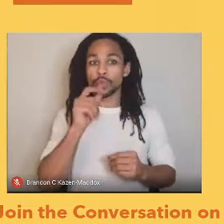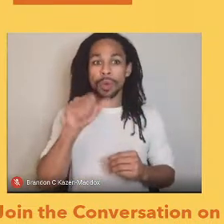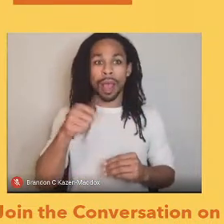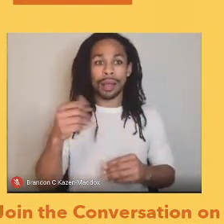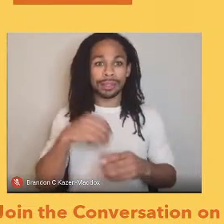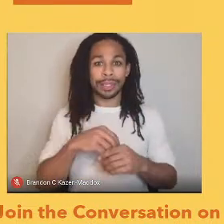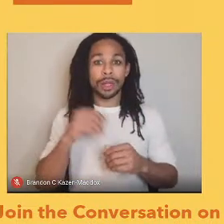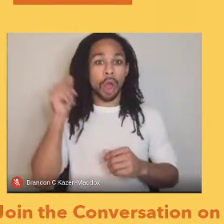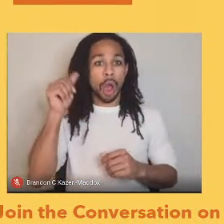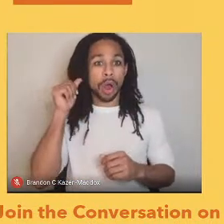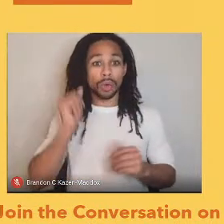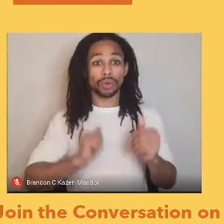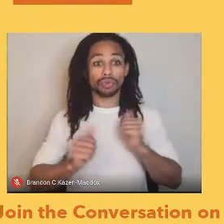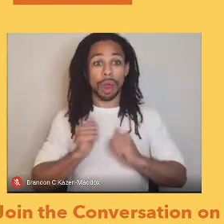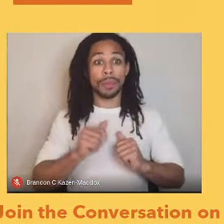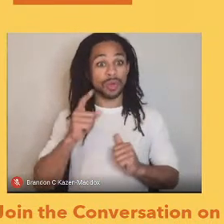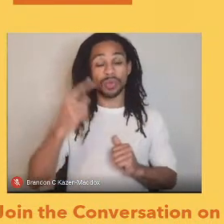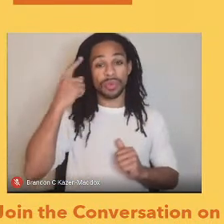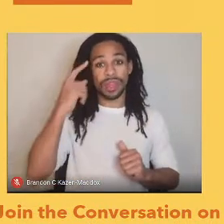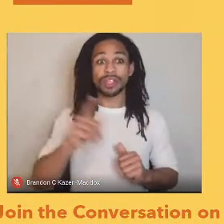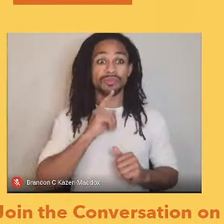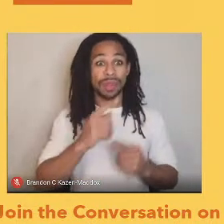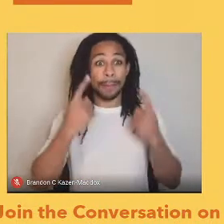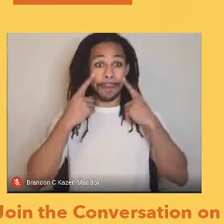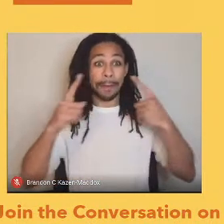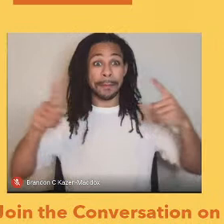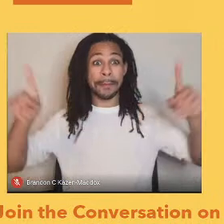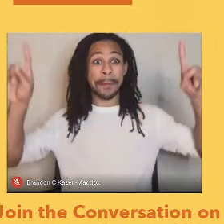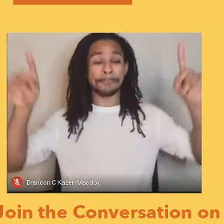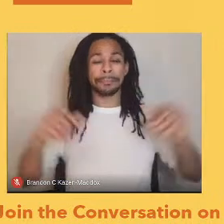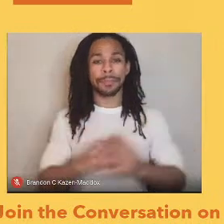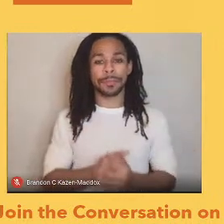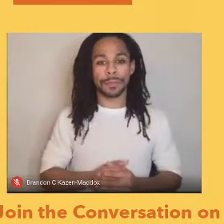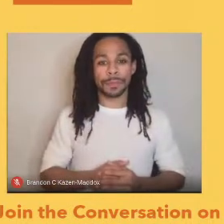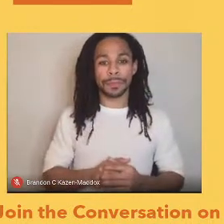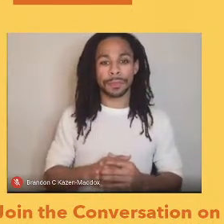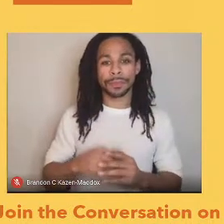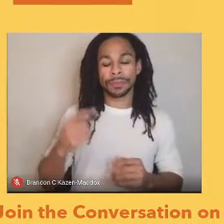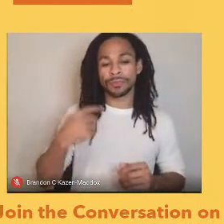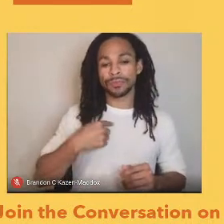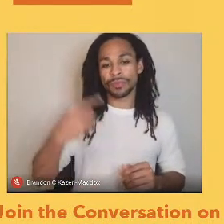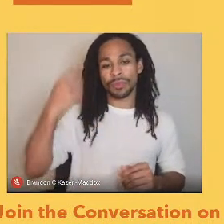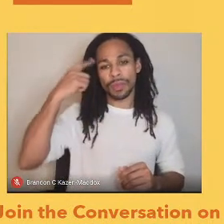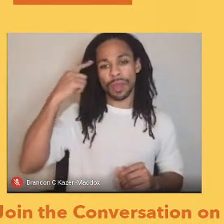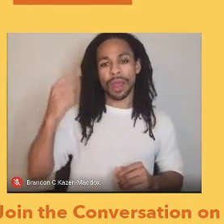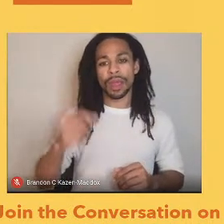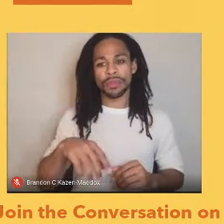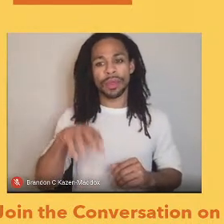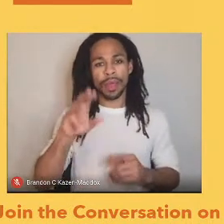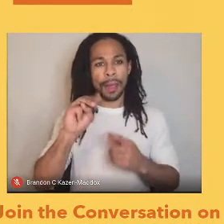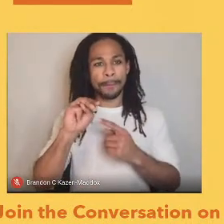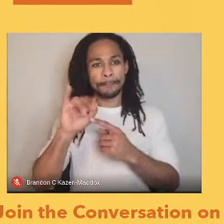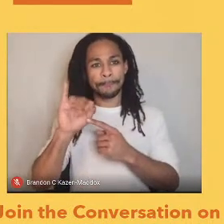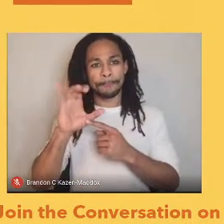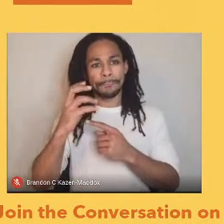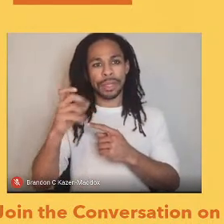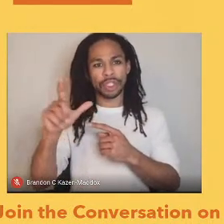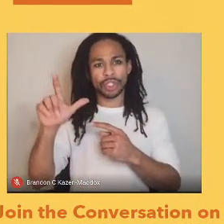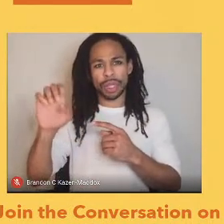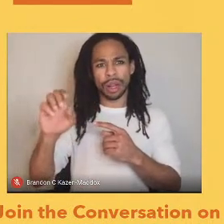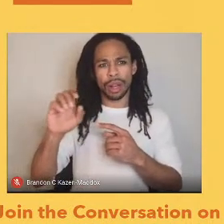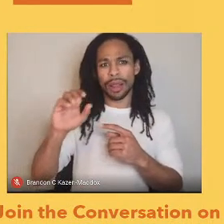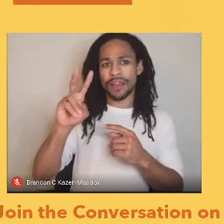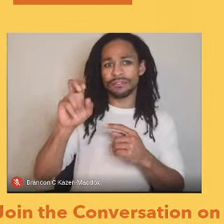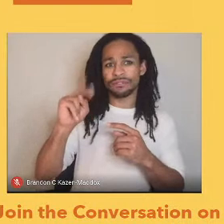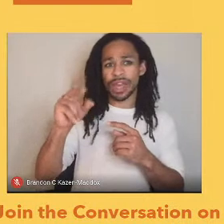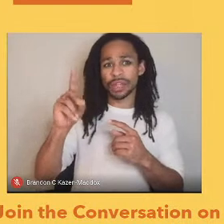drama do you think is killing it musically? I think what Travis Vengroff has been doing forever has been just